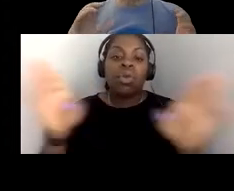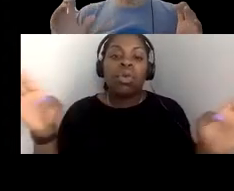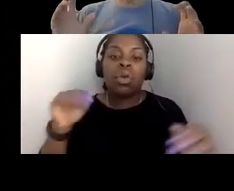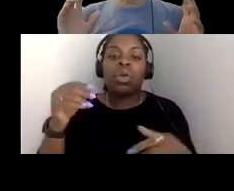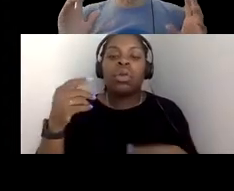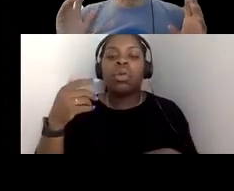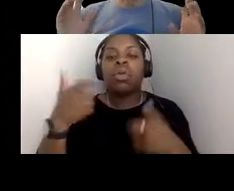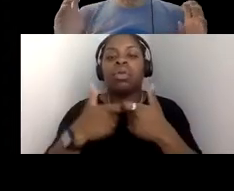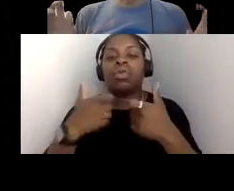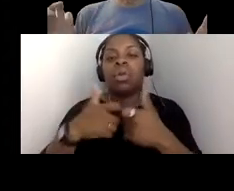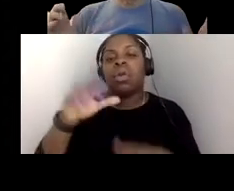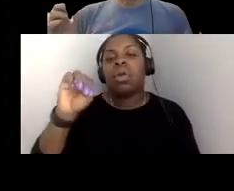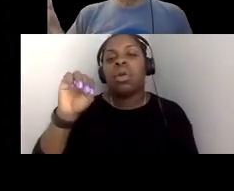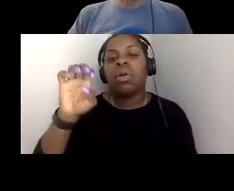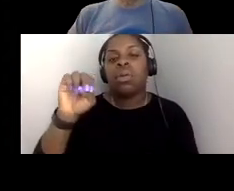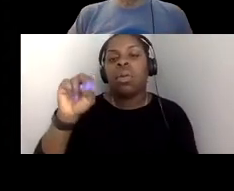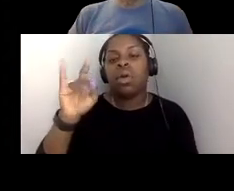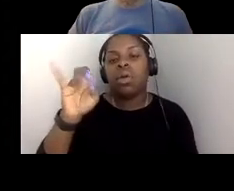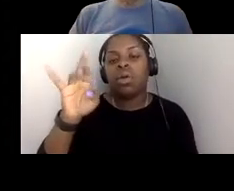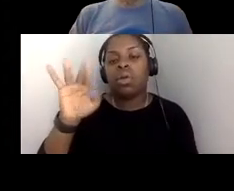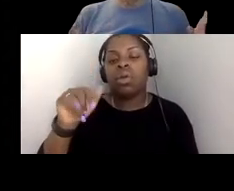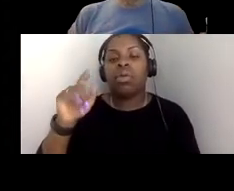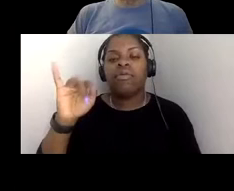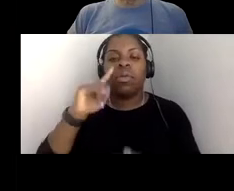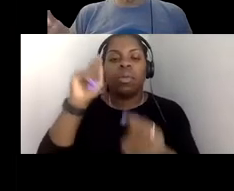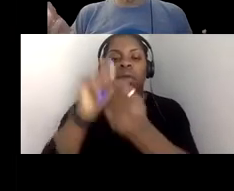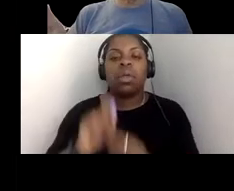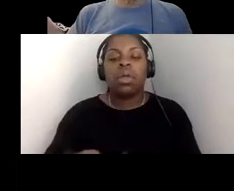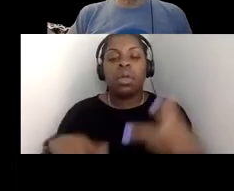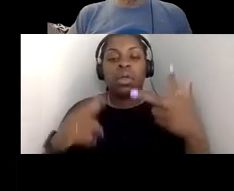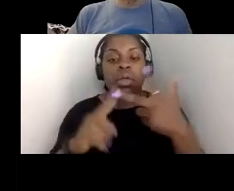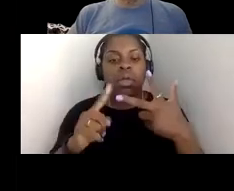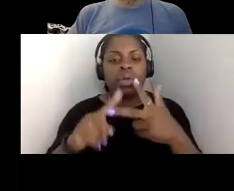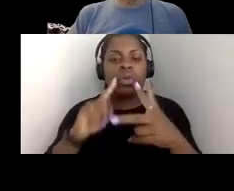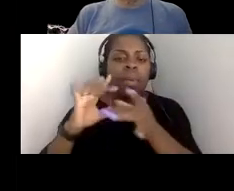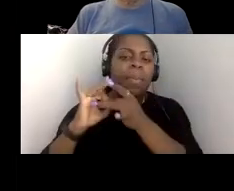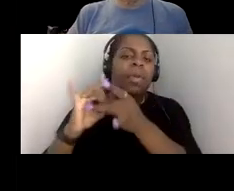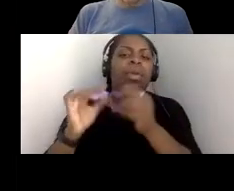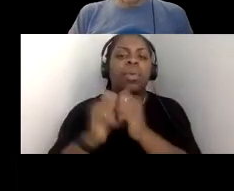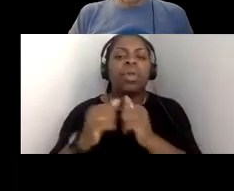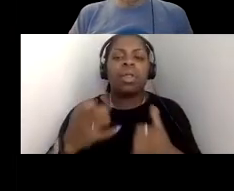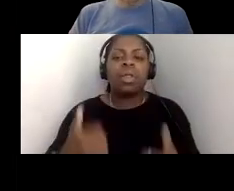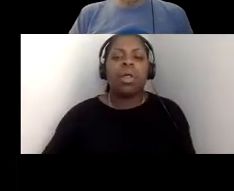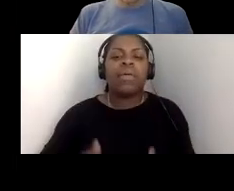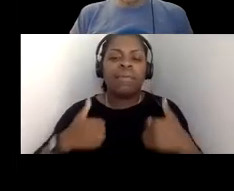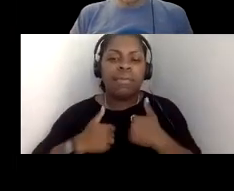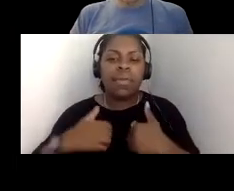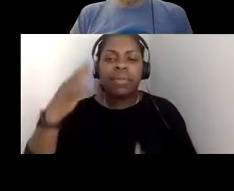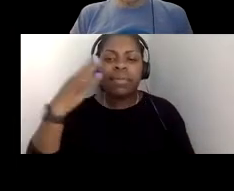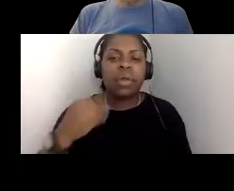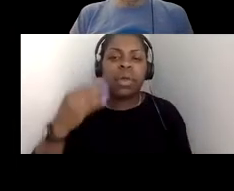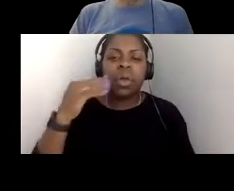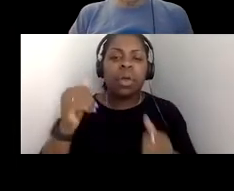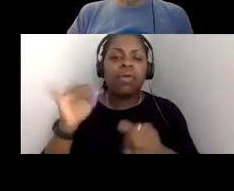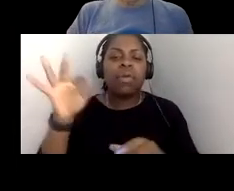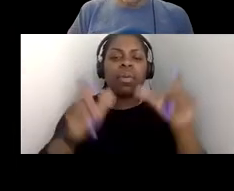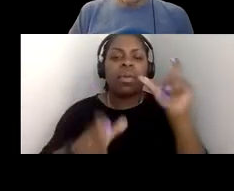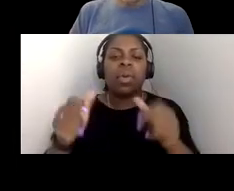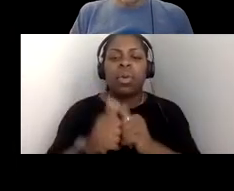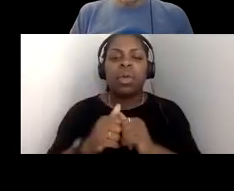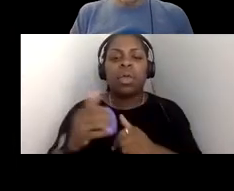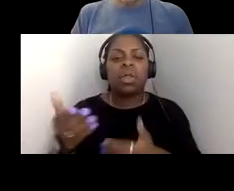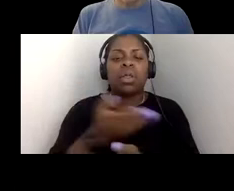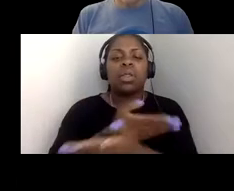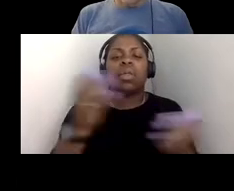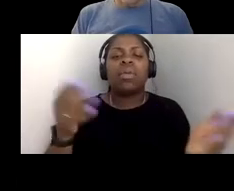And then we're going to, and this is very important for Media Justice, connect to the lived experience of people with electronic monitoring, particularly Black